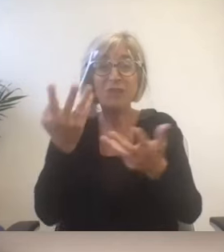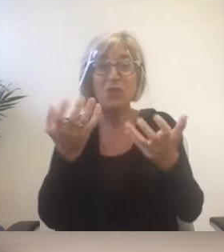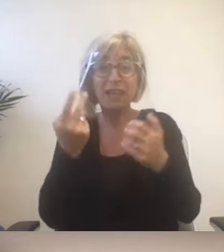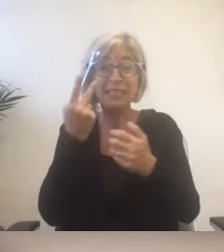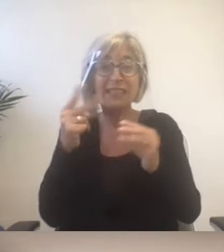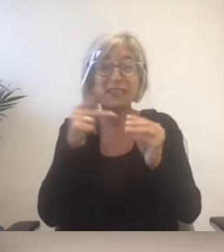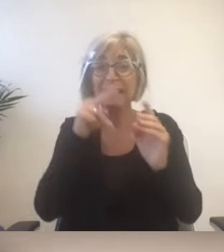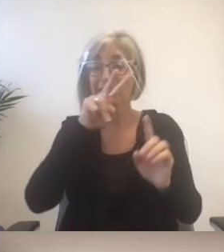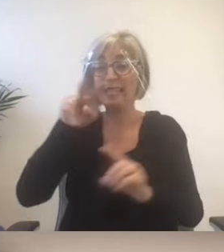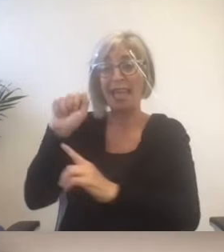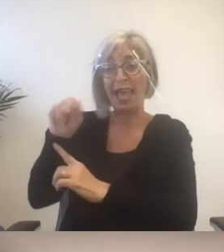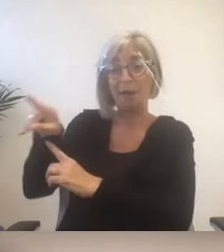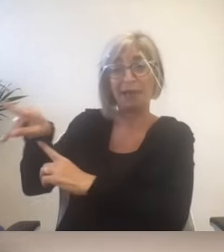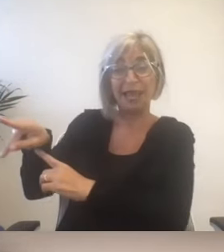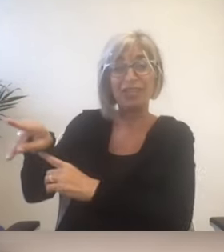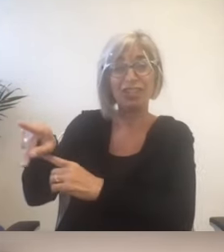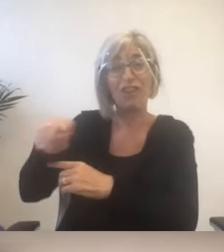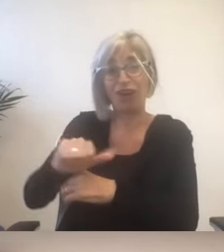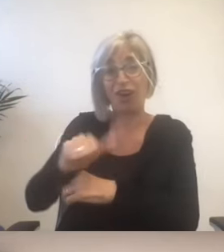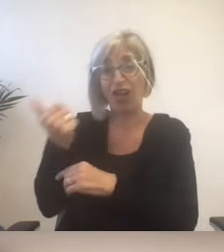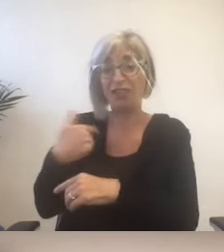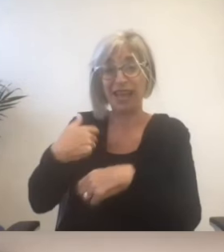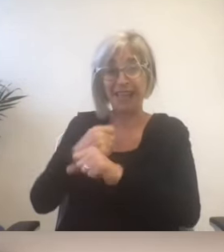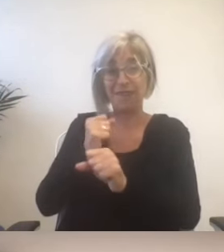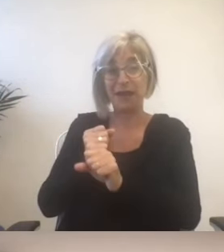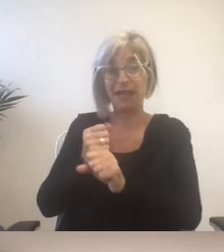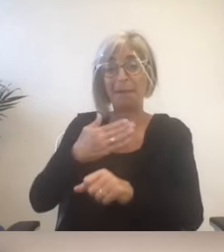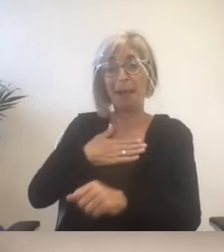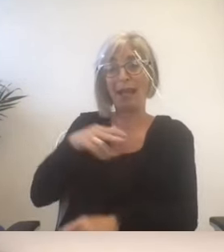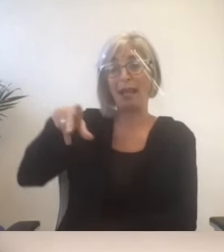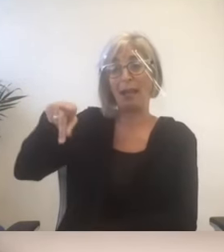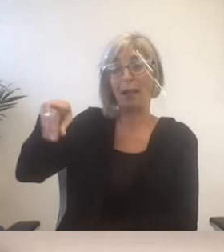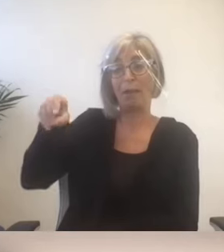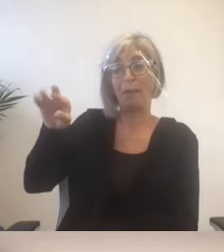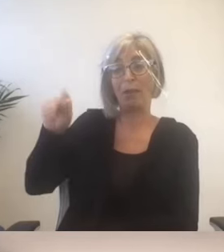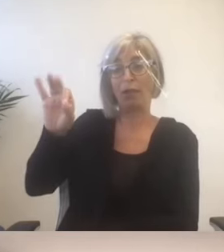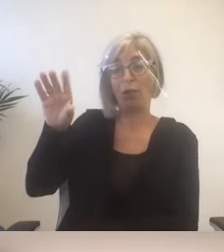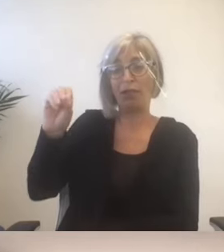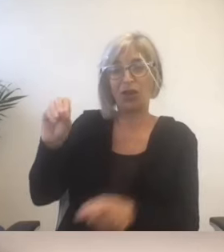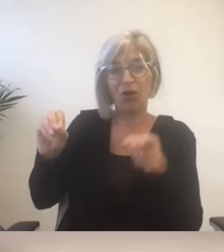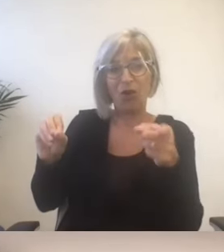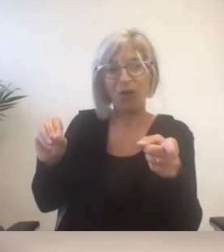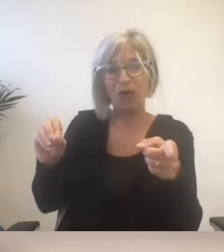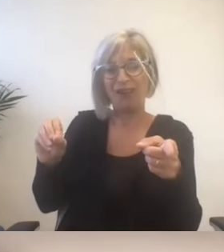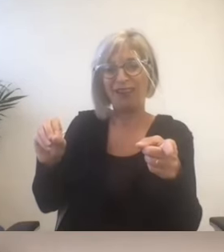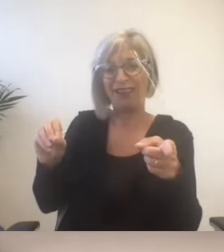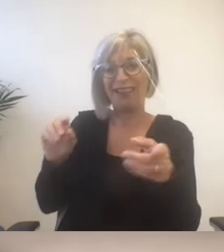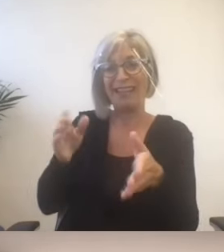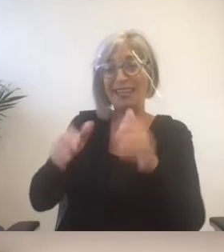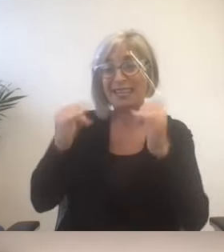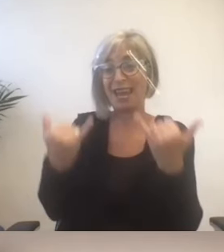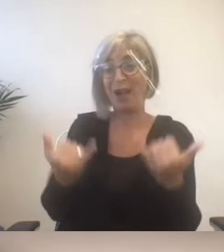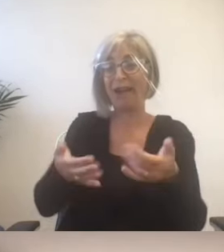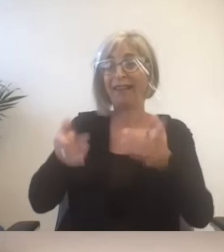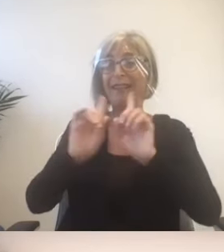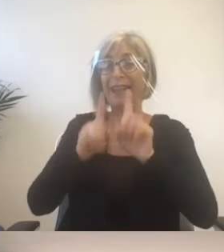this application or any of the other ones that I've made, you can check it out on my portfolio right here. And I'll go ahead and take your questions.